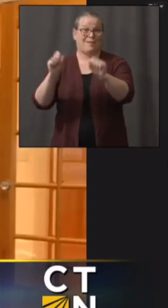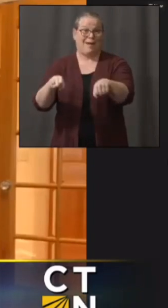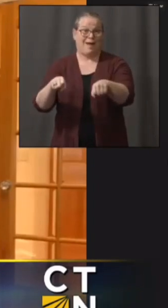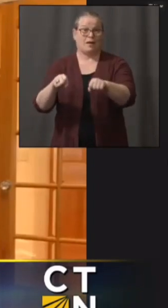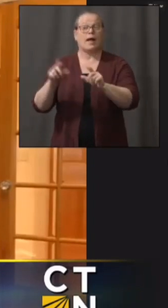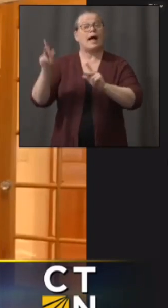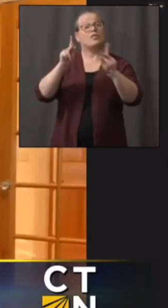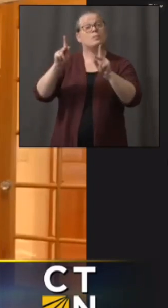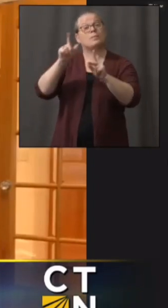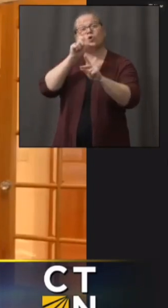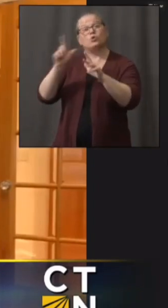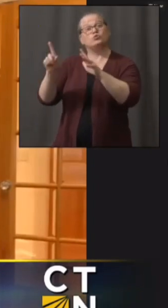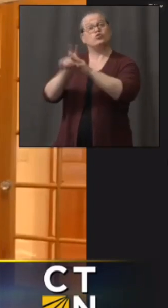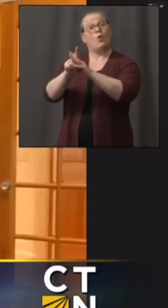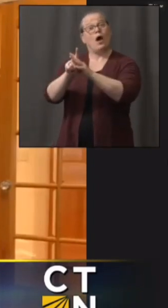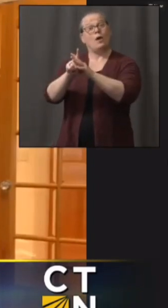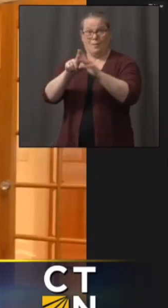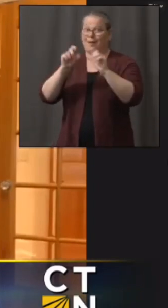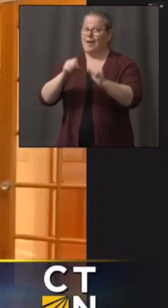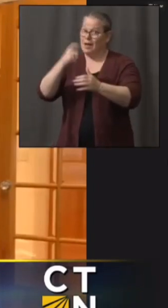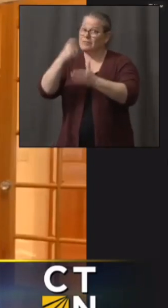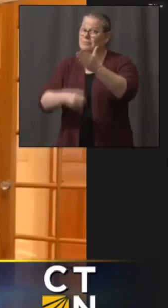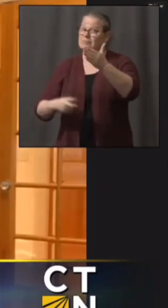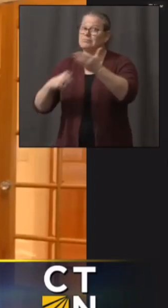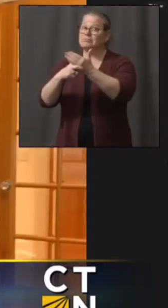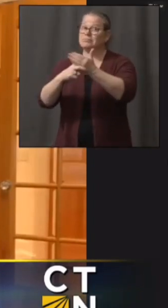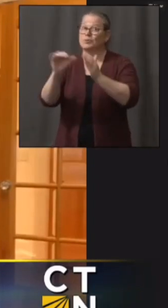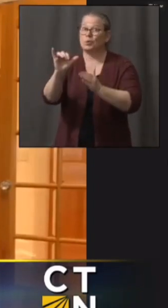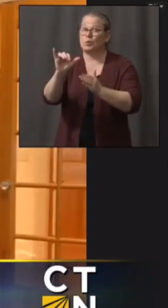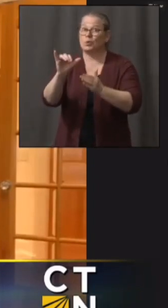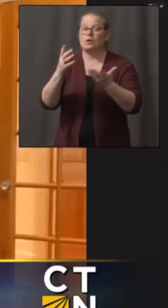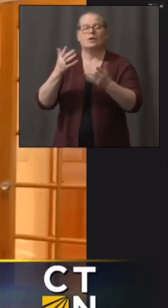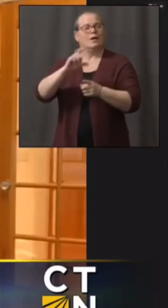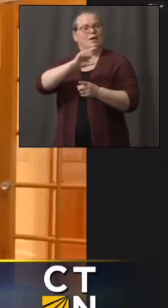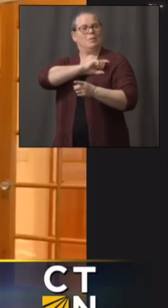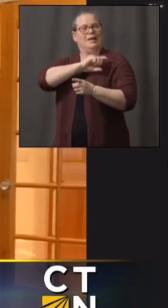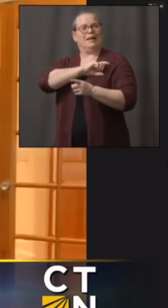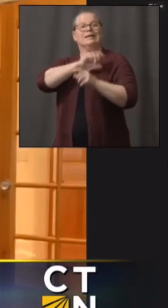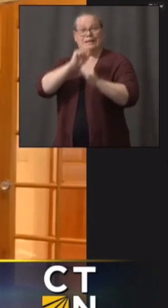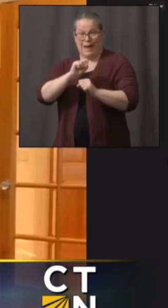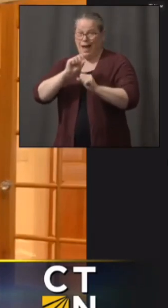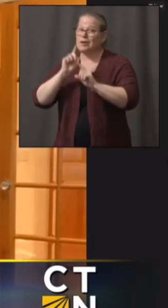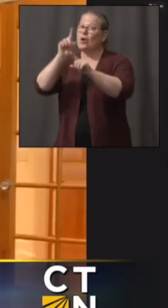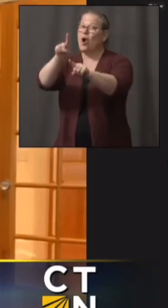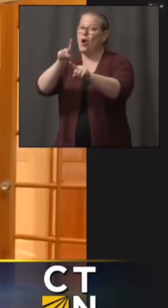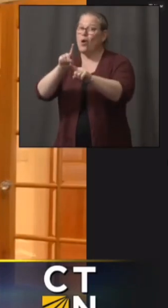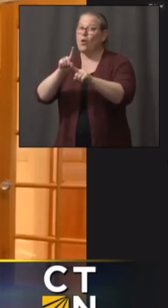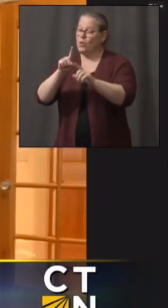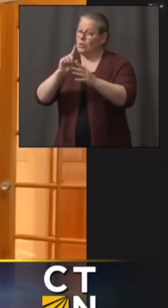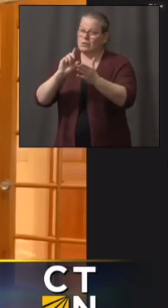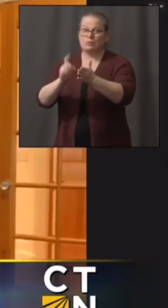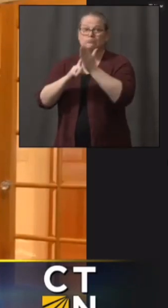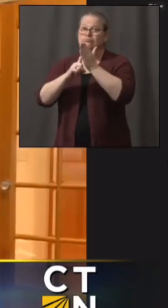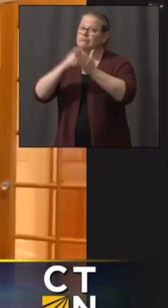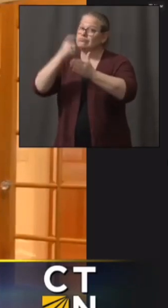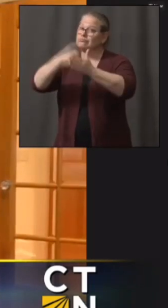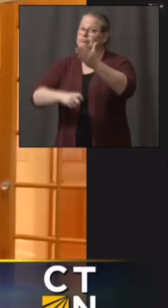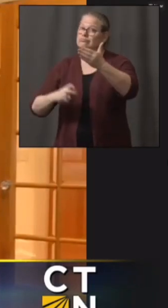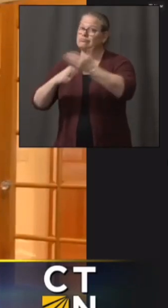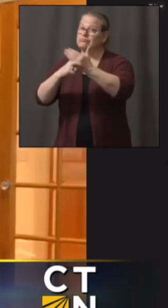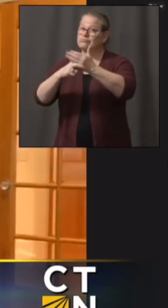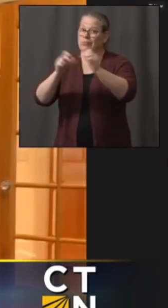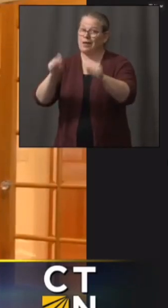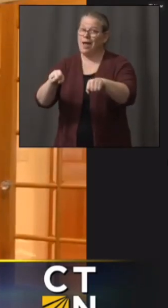to investigate and issue fines in those types of circumstances. But look, most importantly of all, we just need people to take